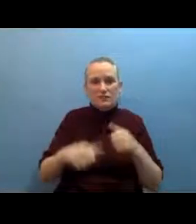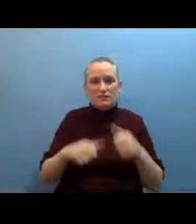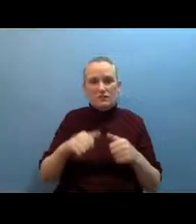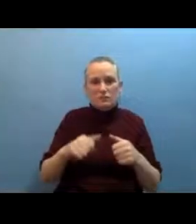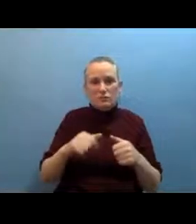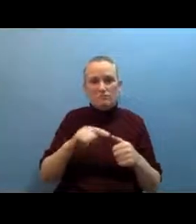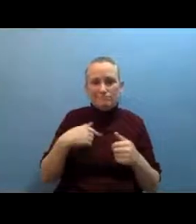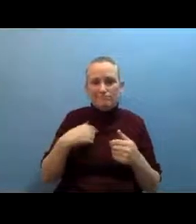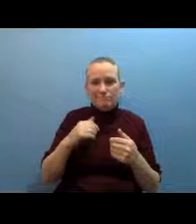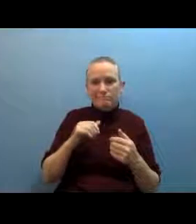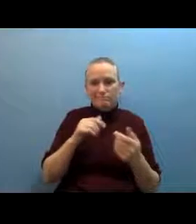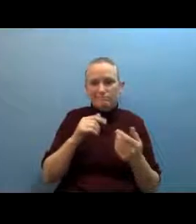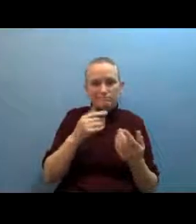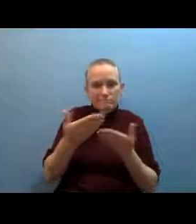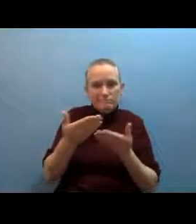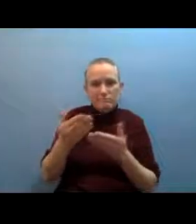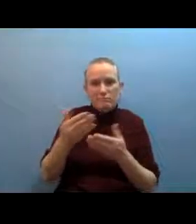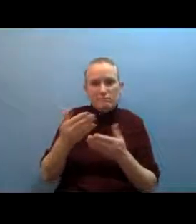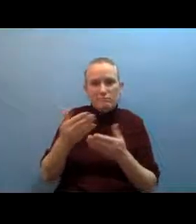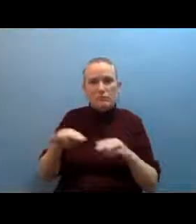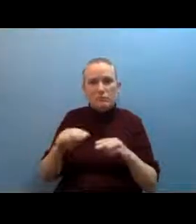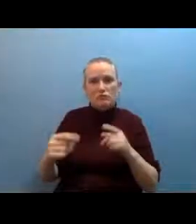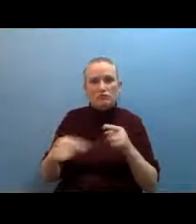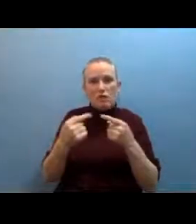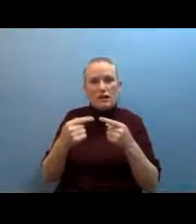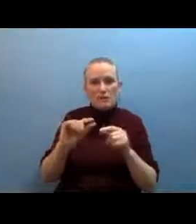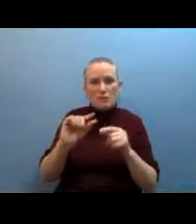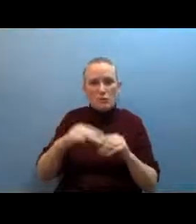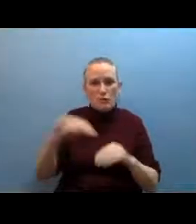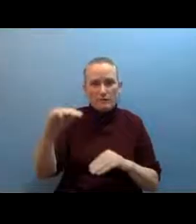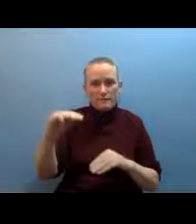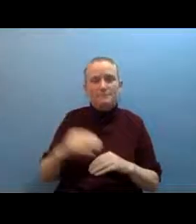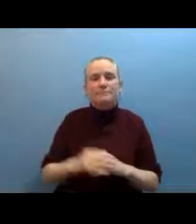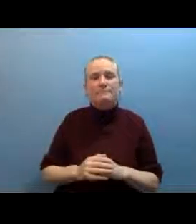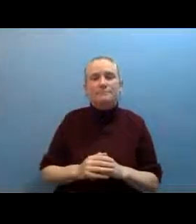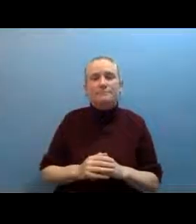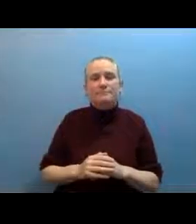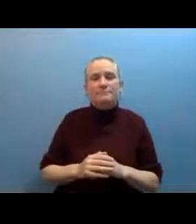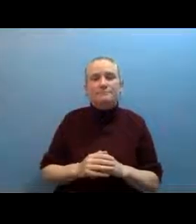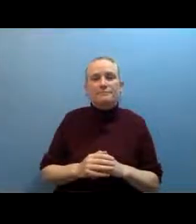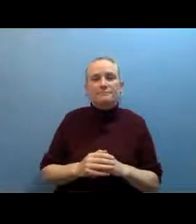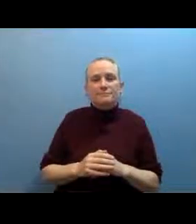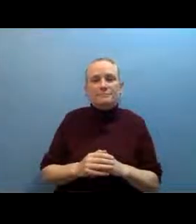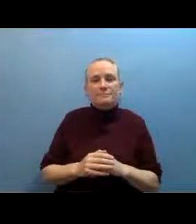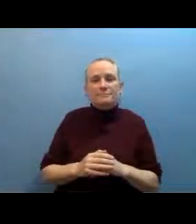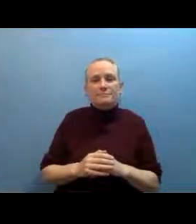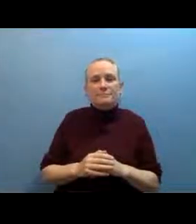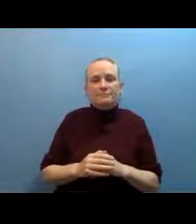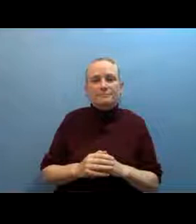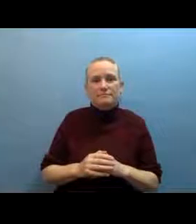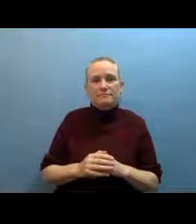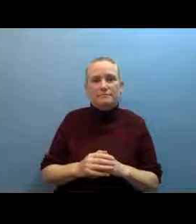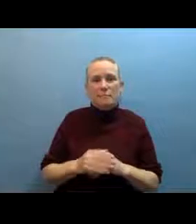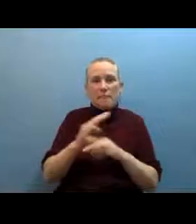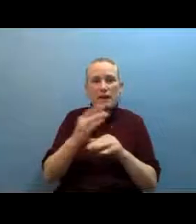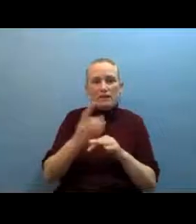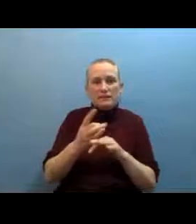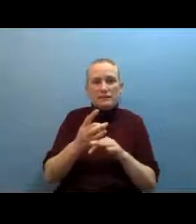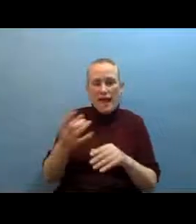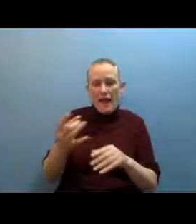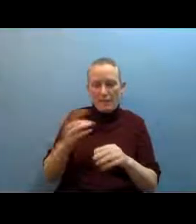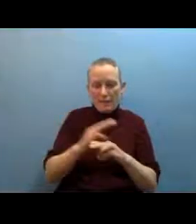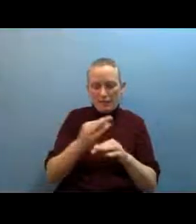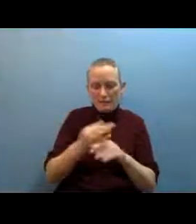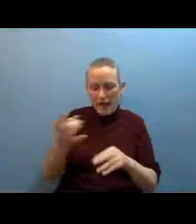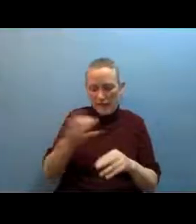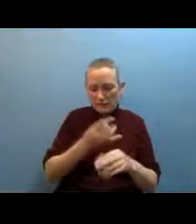maybe struggling a little bit more. So I suppose as a parent, we get asked a lot, when should I be concerned? When should I be worried